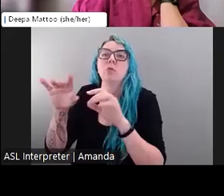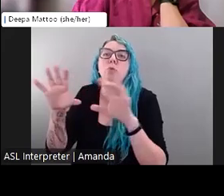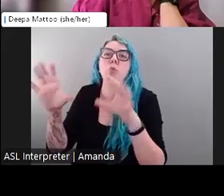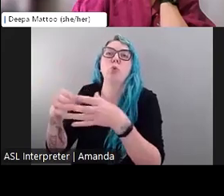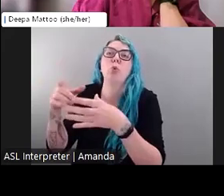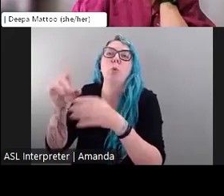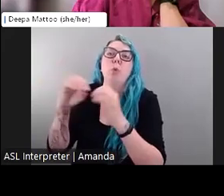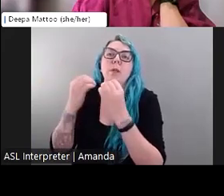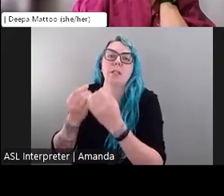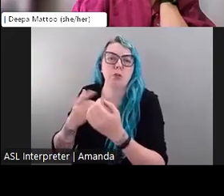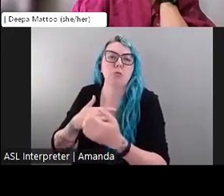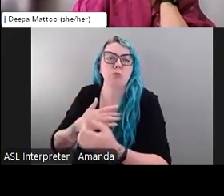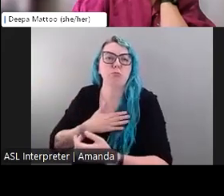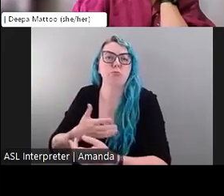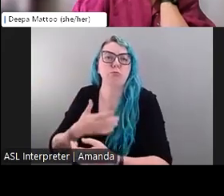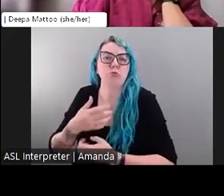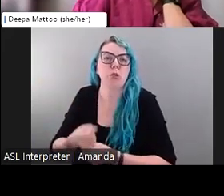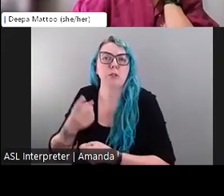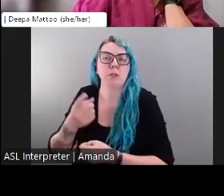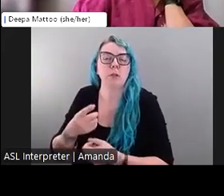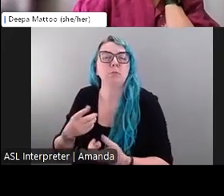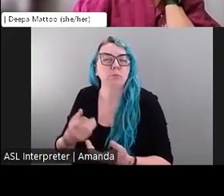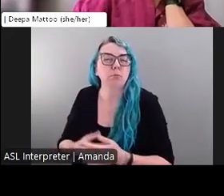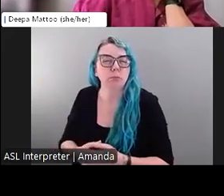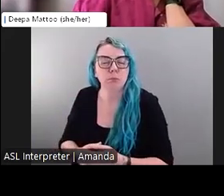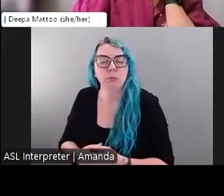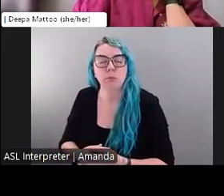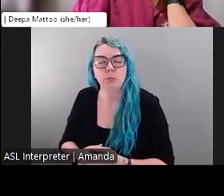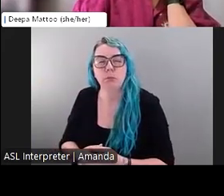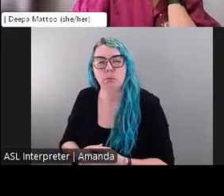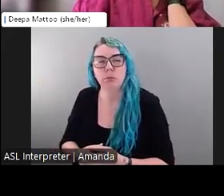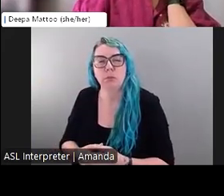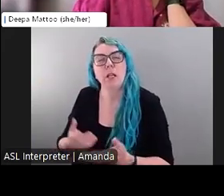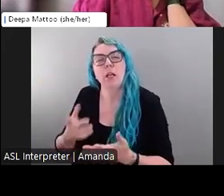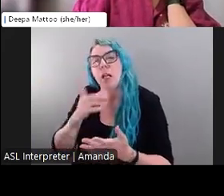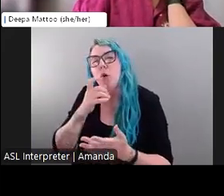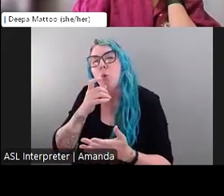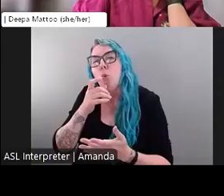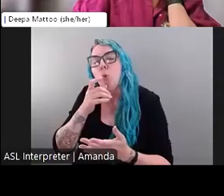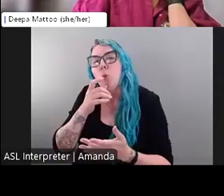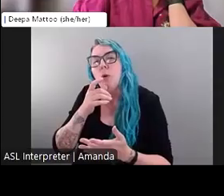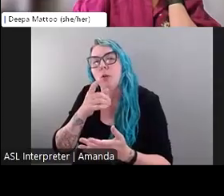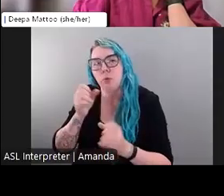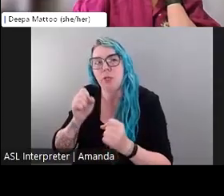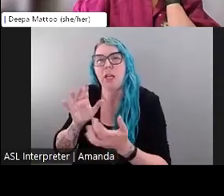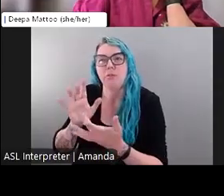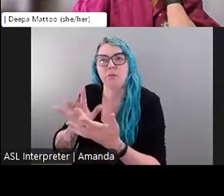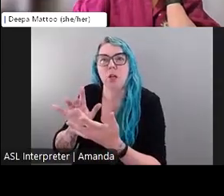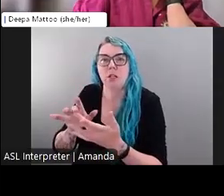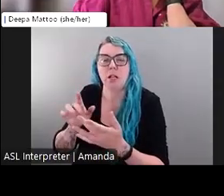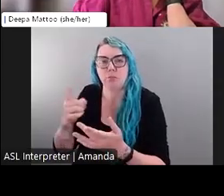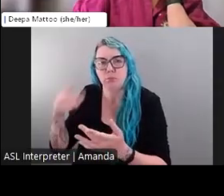be keeping an eye out in case something happens unannounced or things escalate.